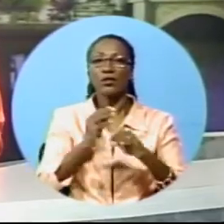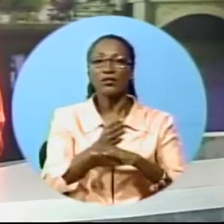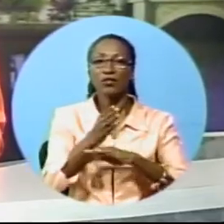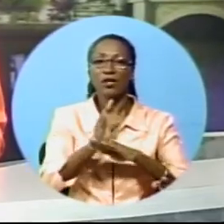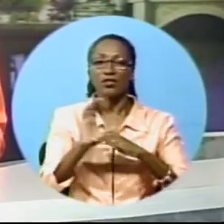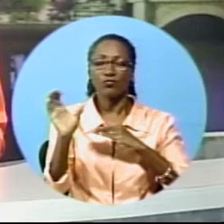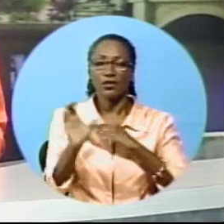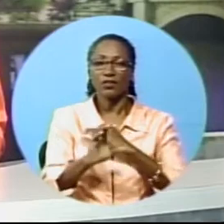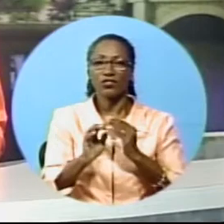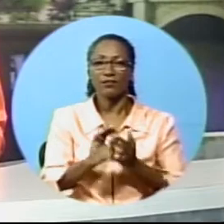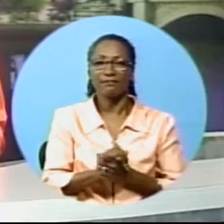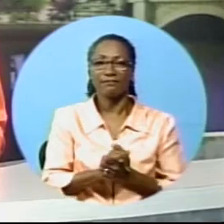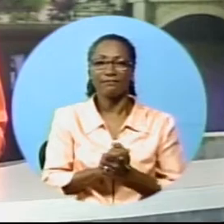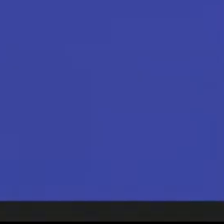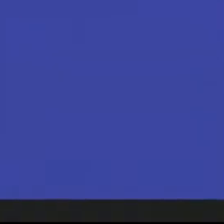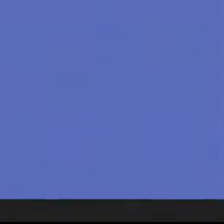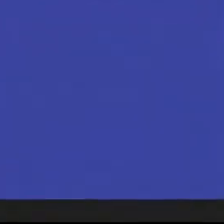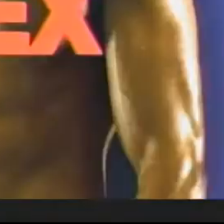the region.